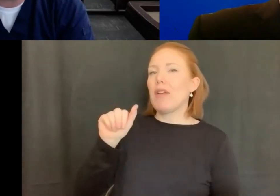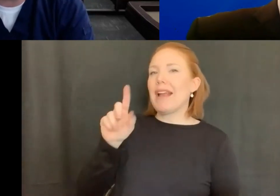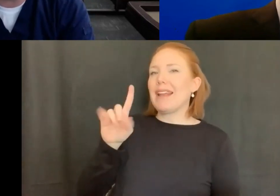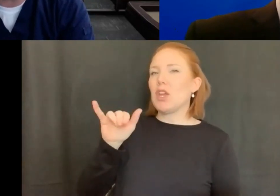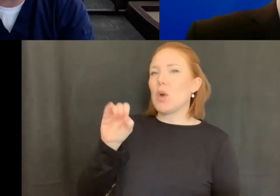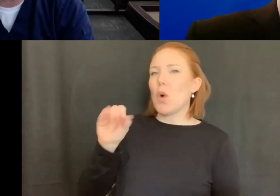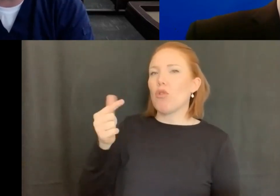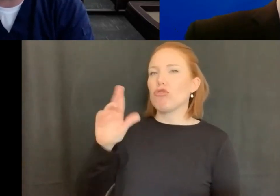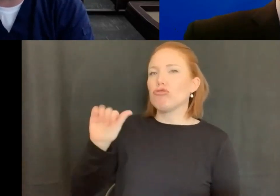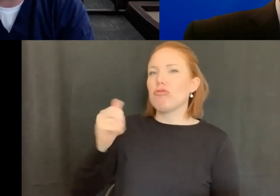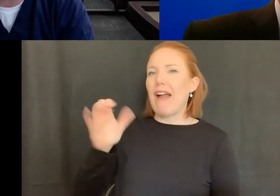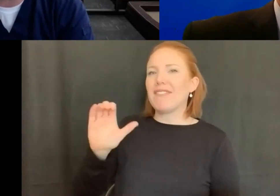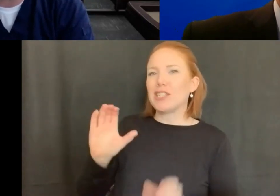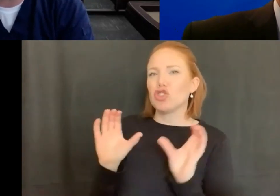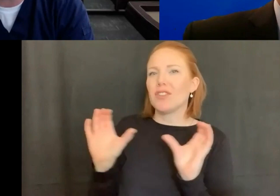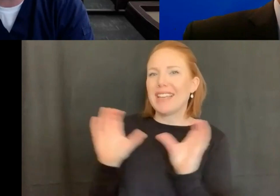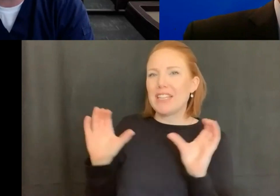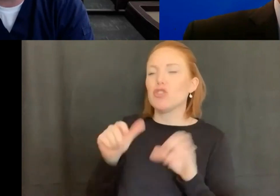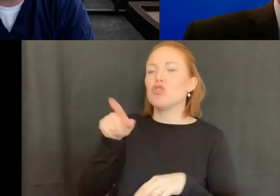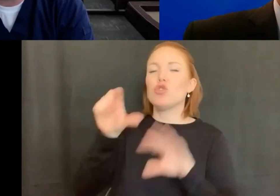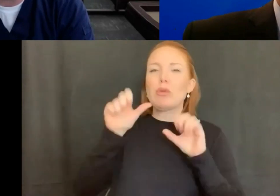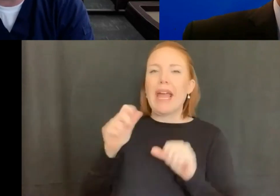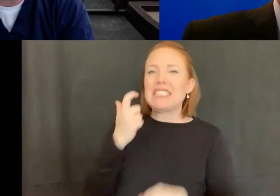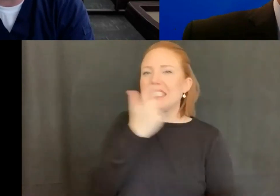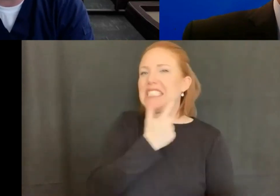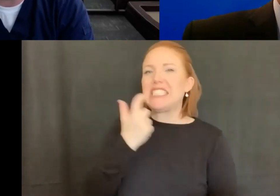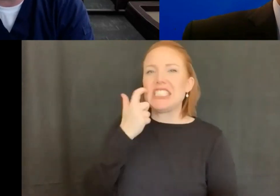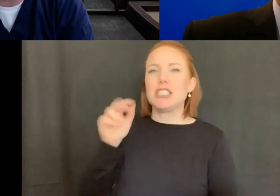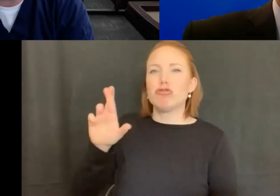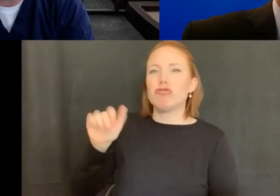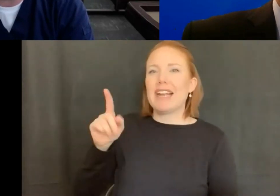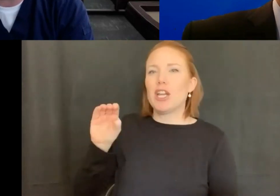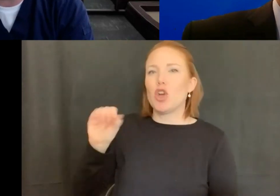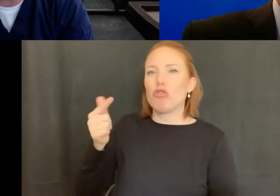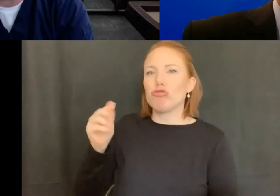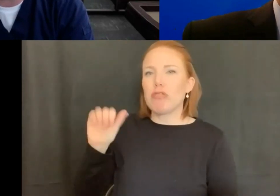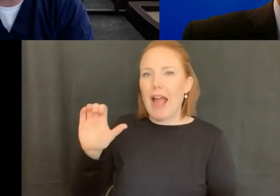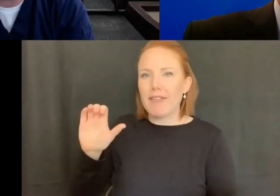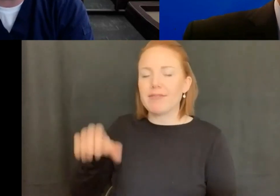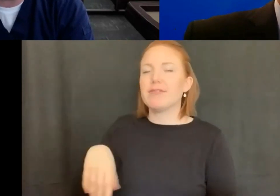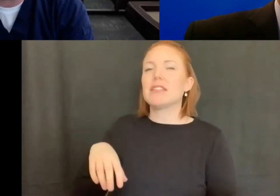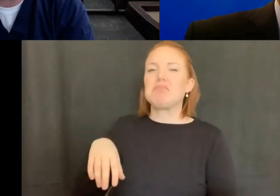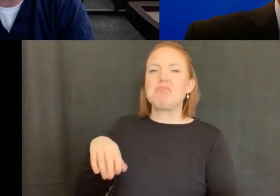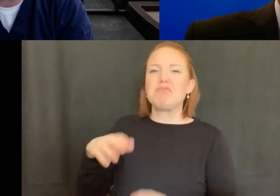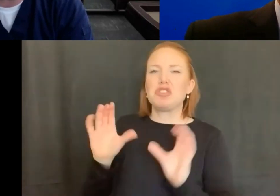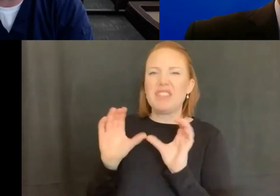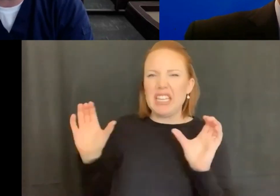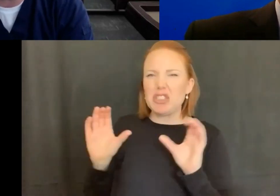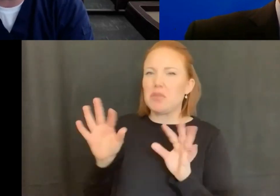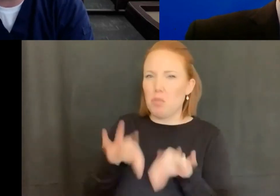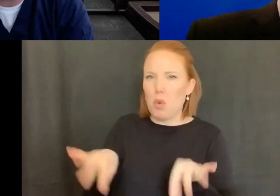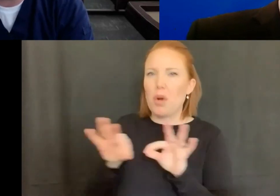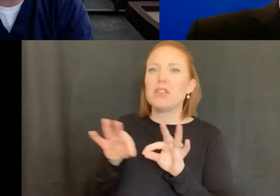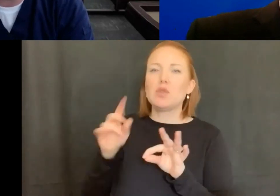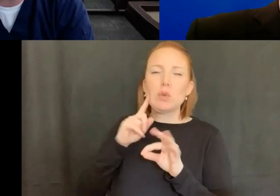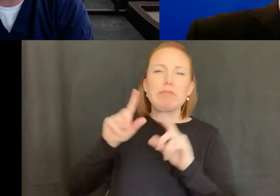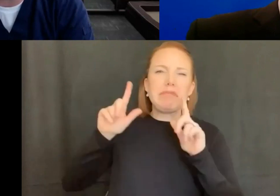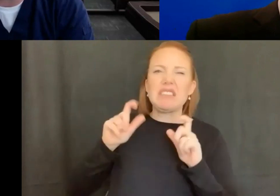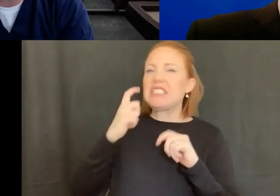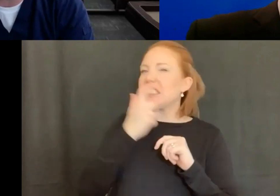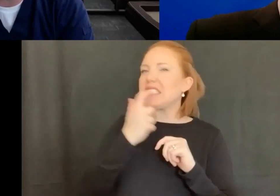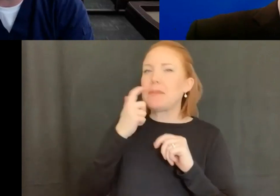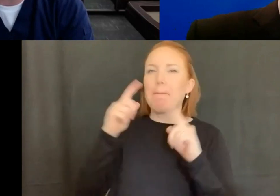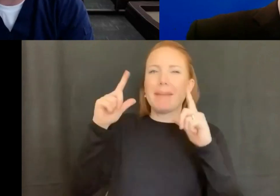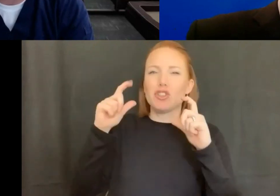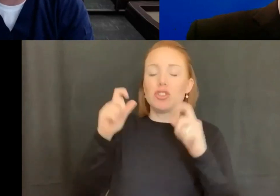can, take radiographs in the office. A training program can be very helpful as